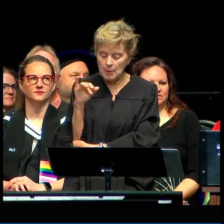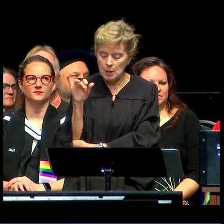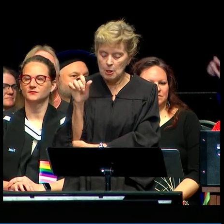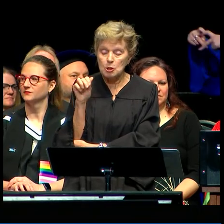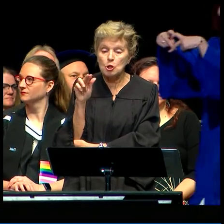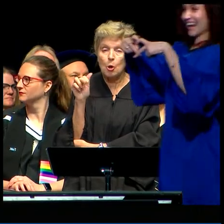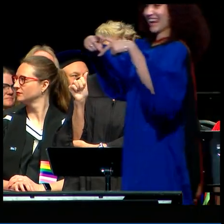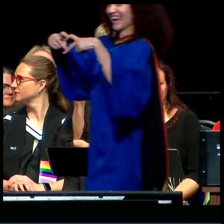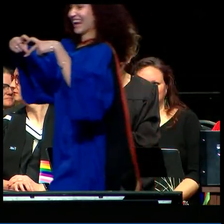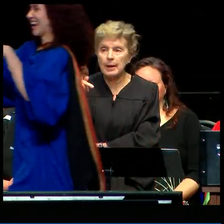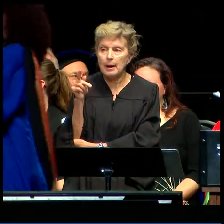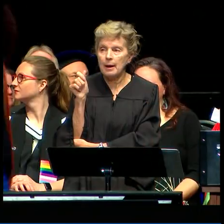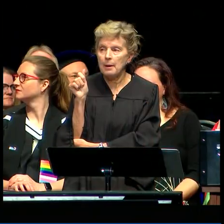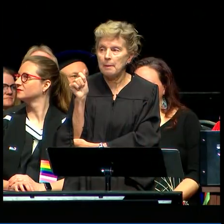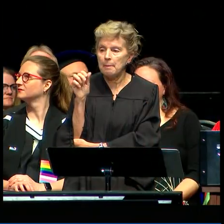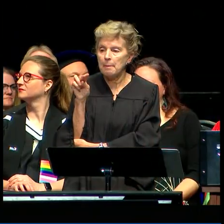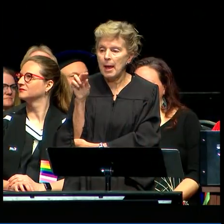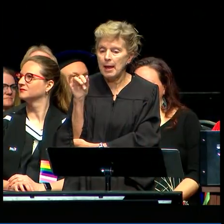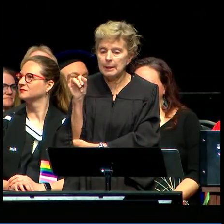Joanna Pani.